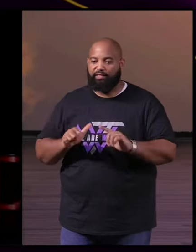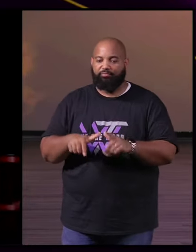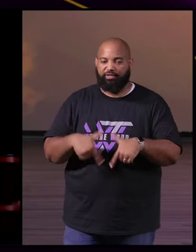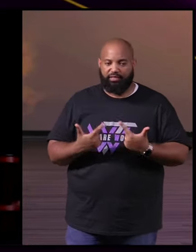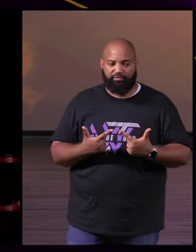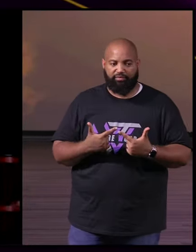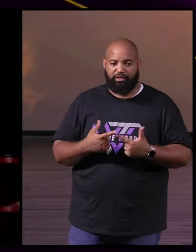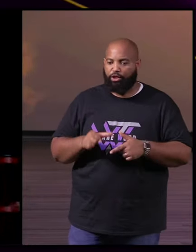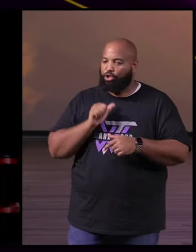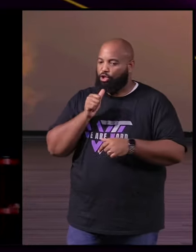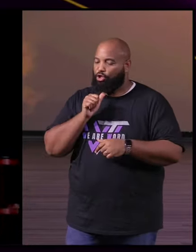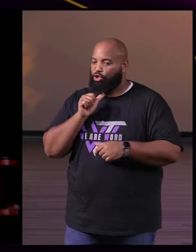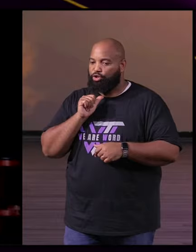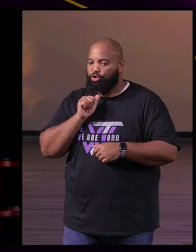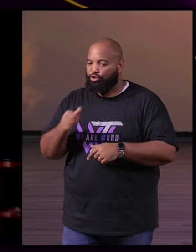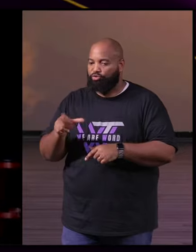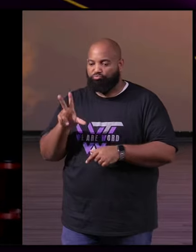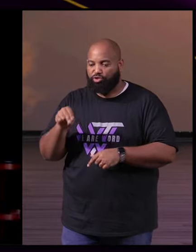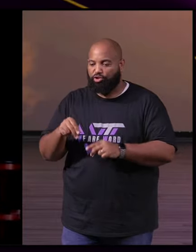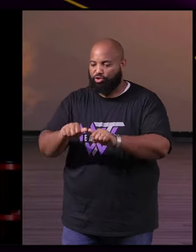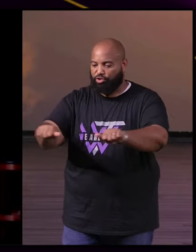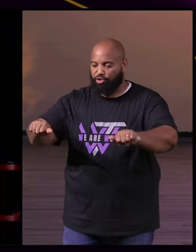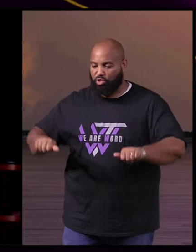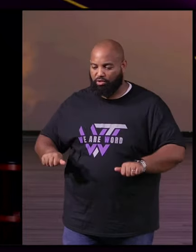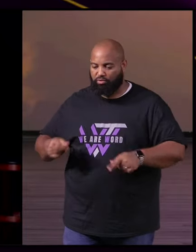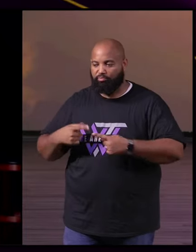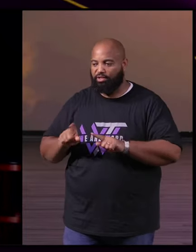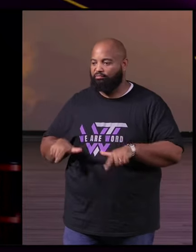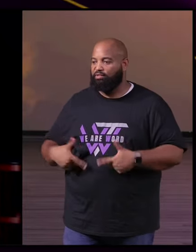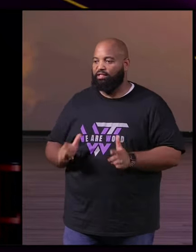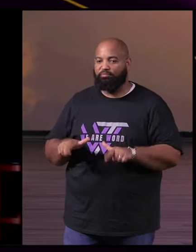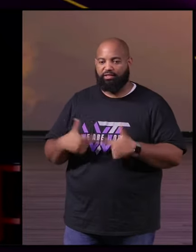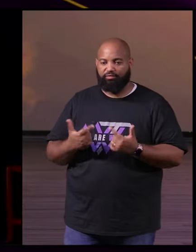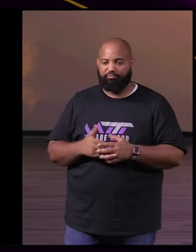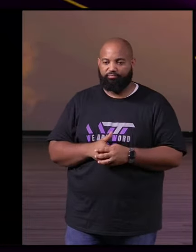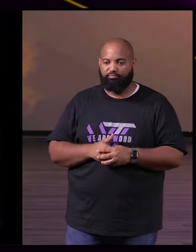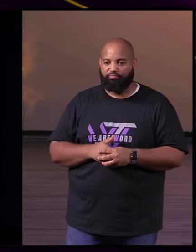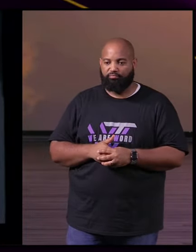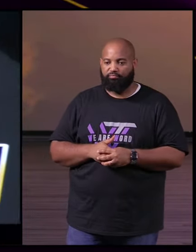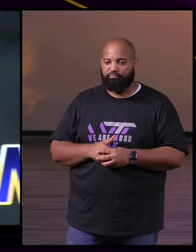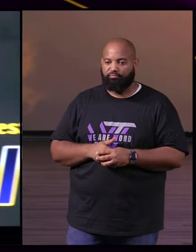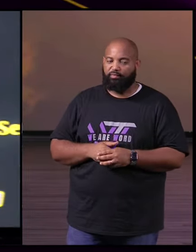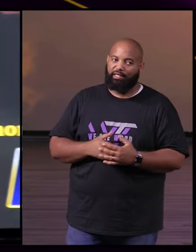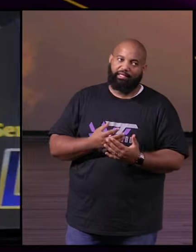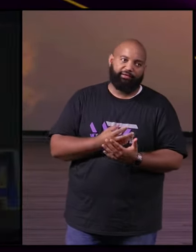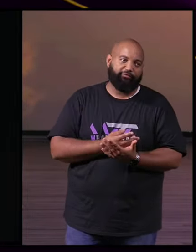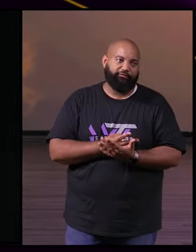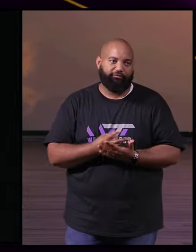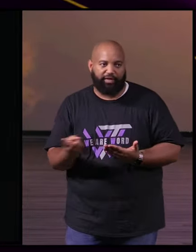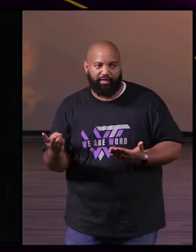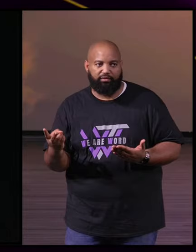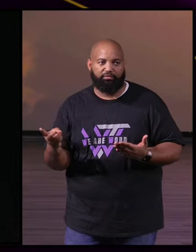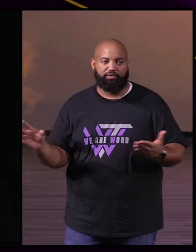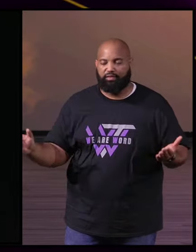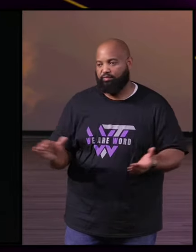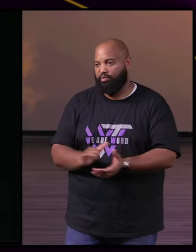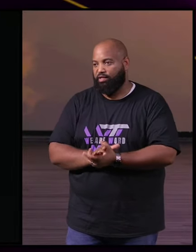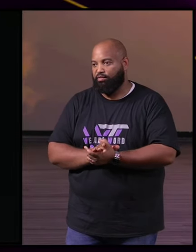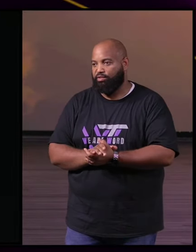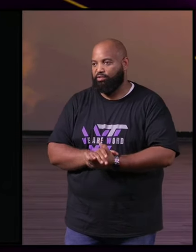No altars being built, and he lets him live. He fails his